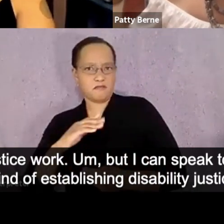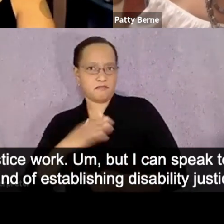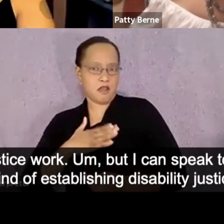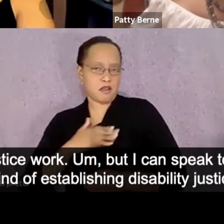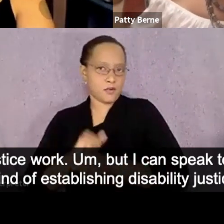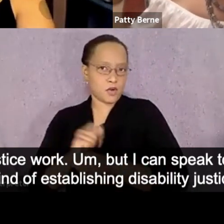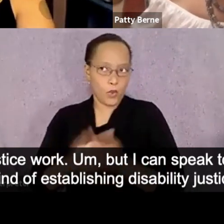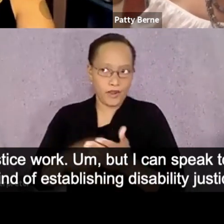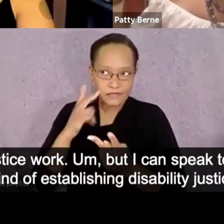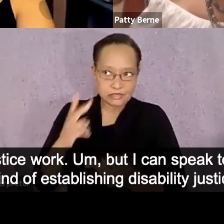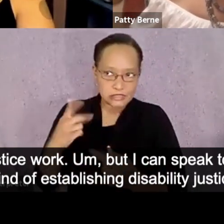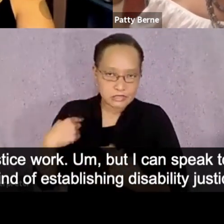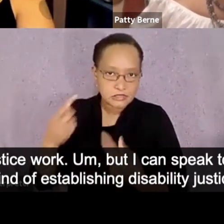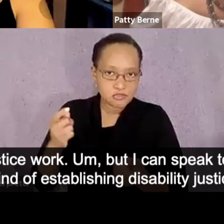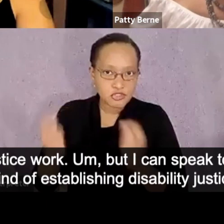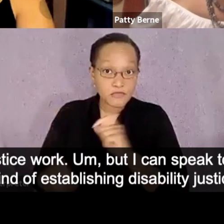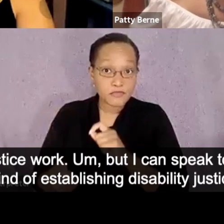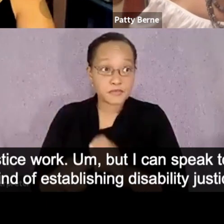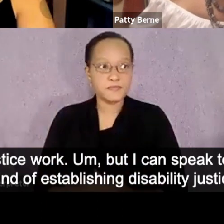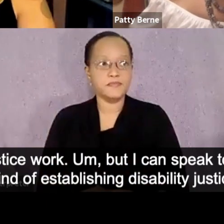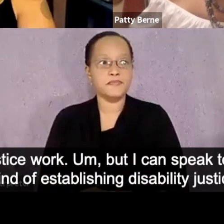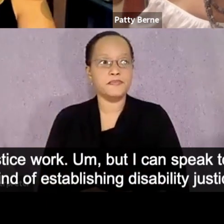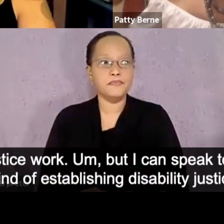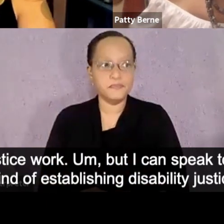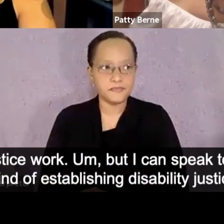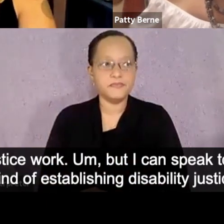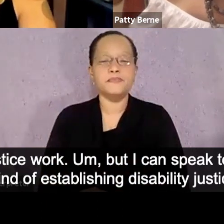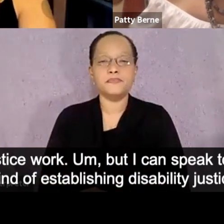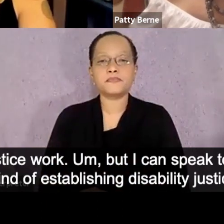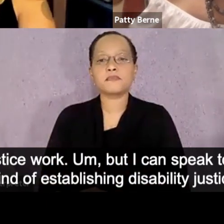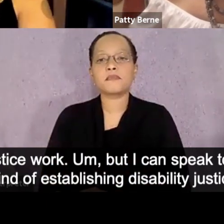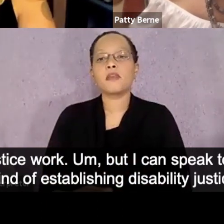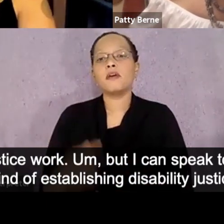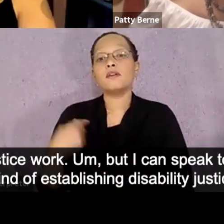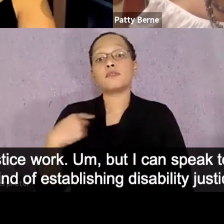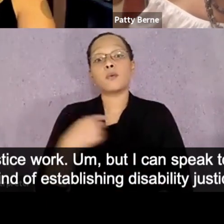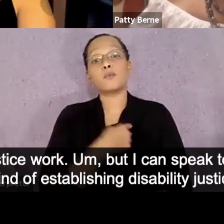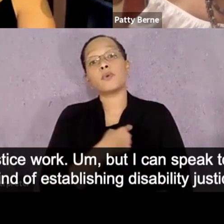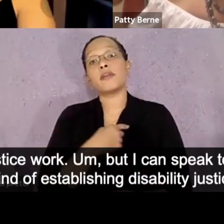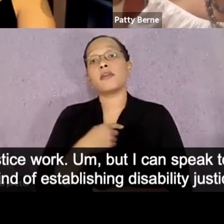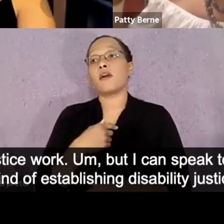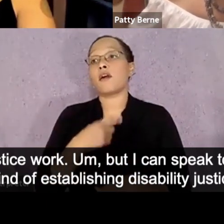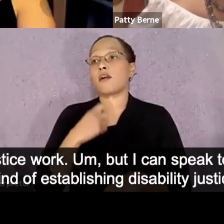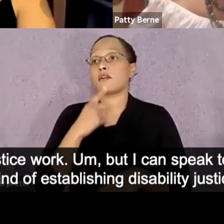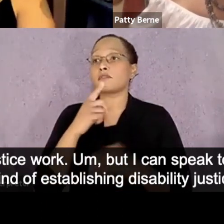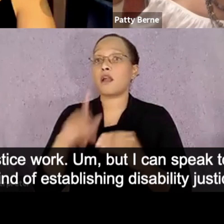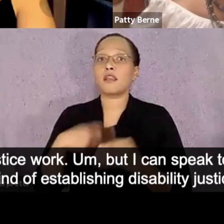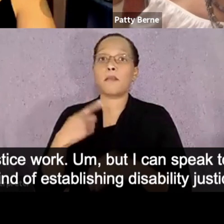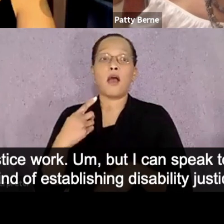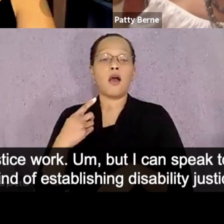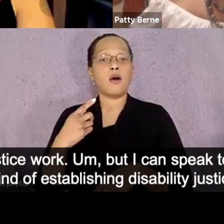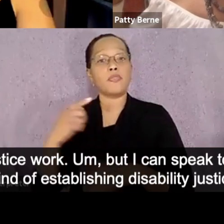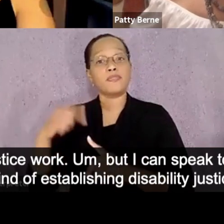shift. Initially, when we're doing, kind of establishing disability justice, the who and